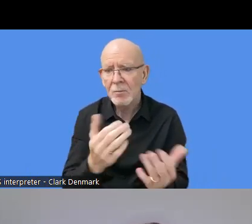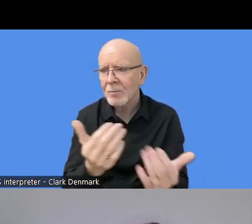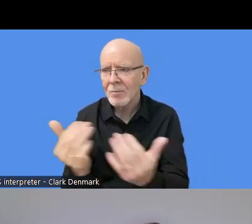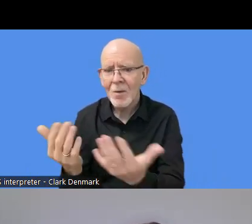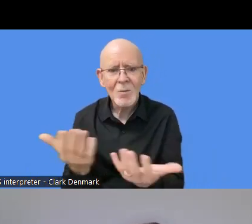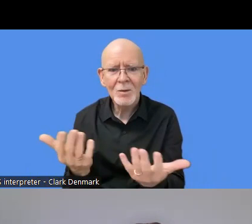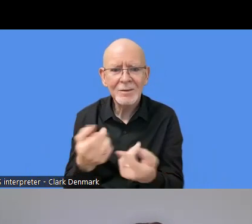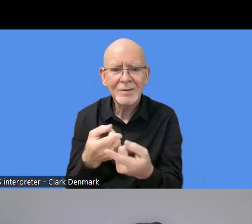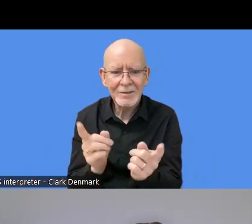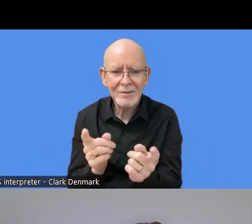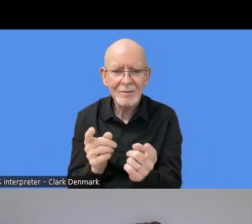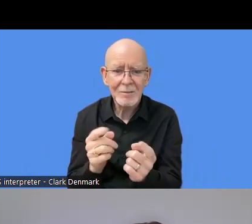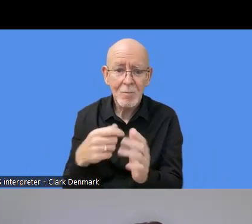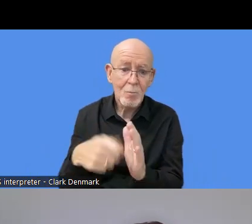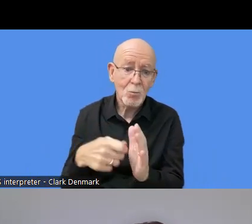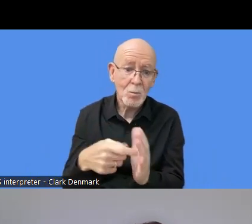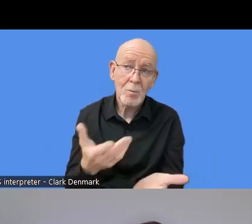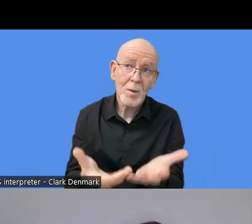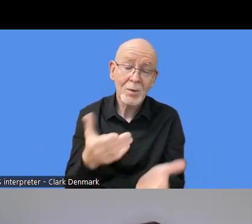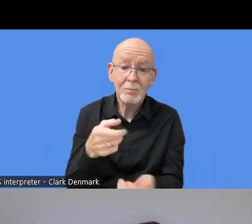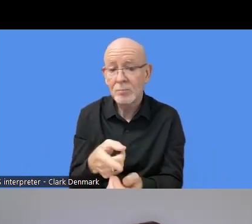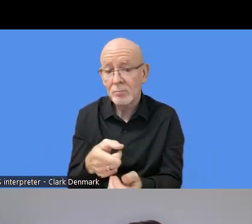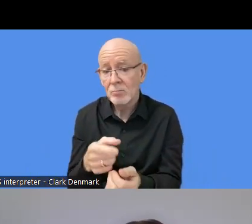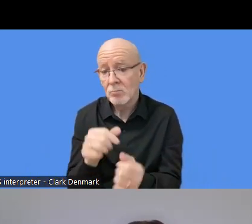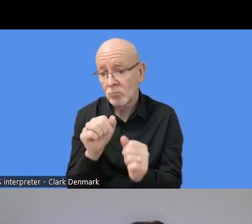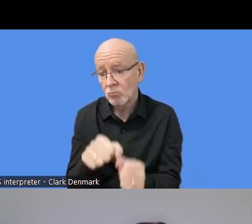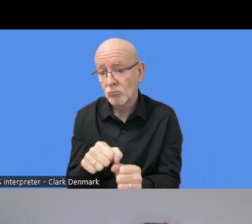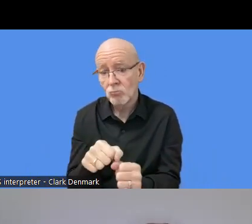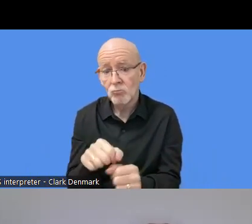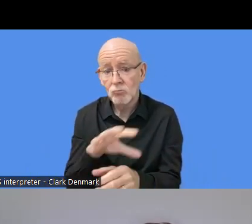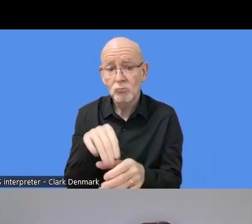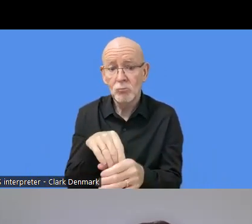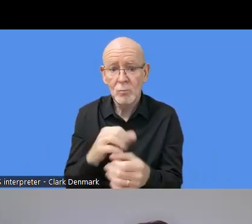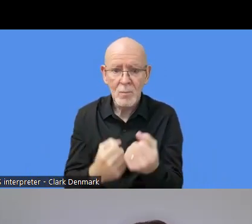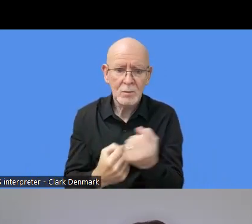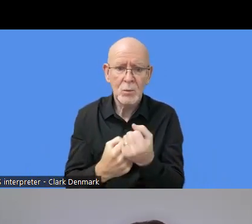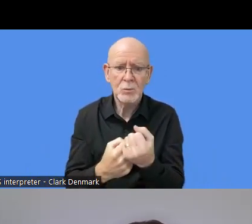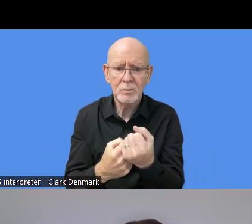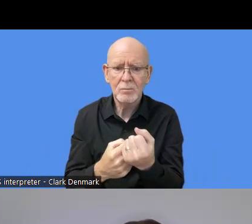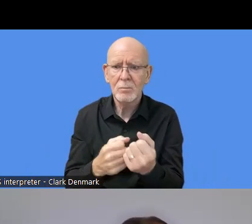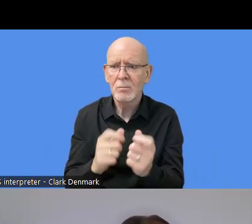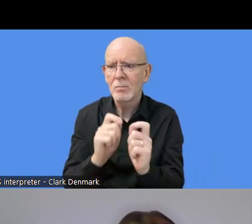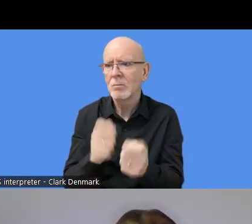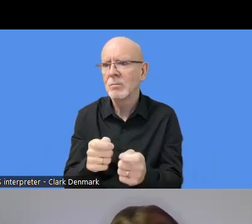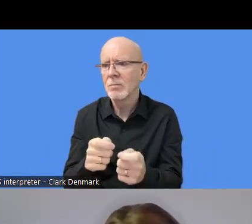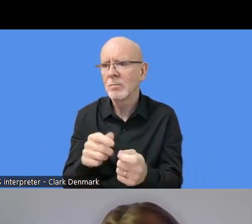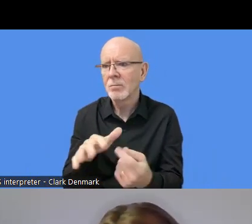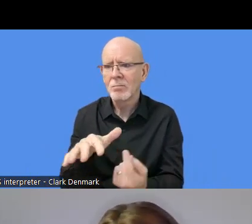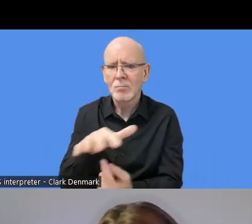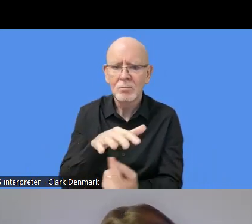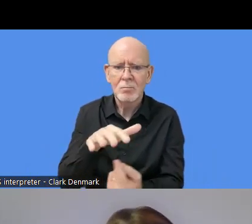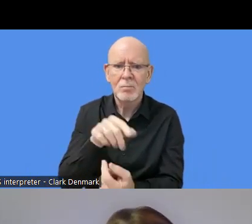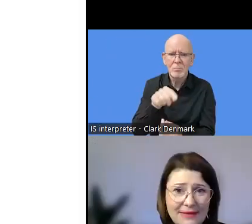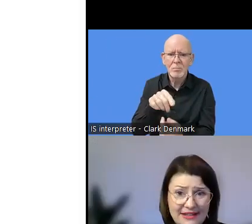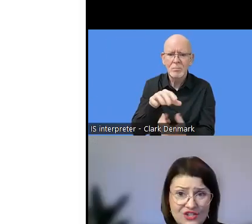talent acquisition, recruitment, and employment. So all programs in general that bring persons with